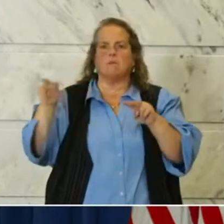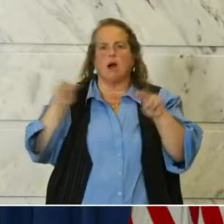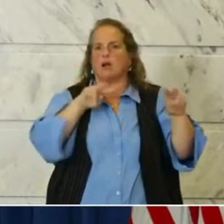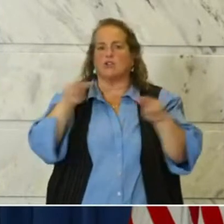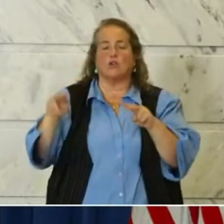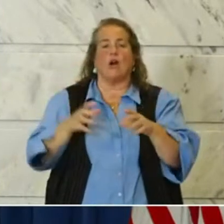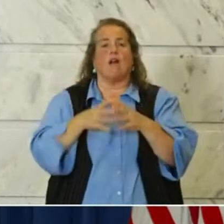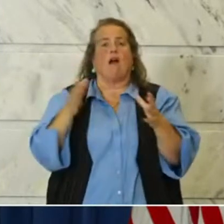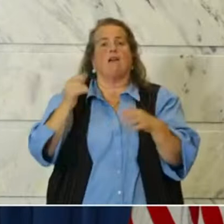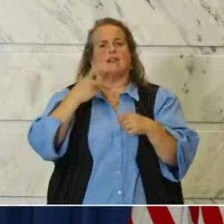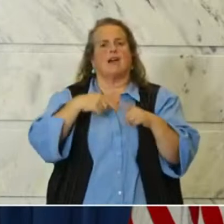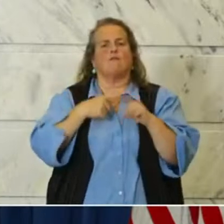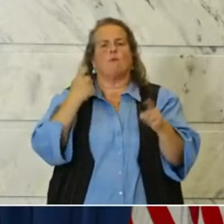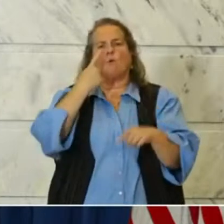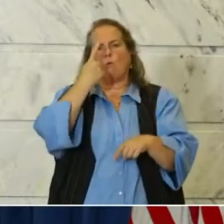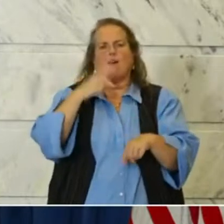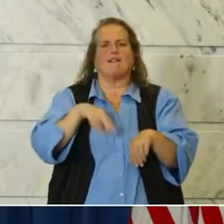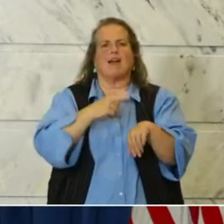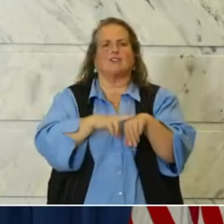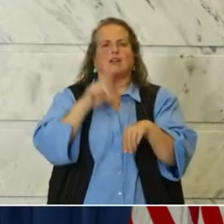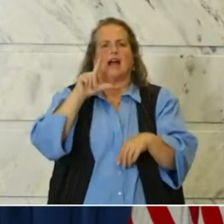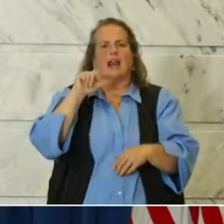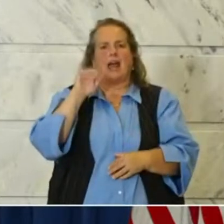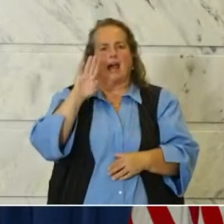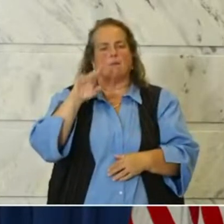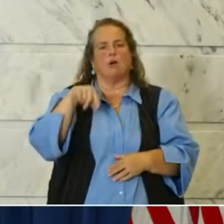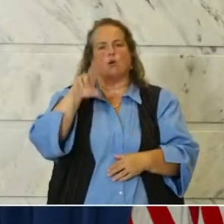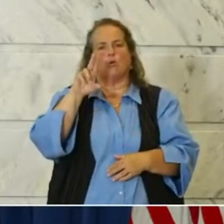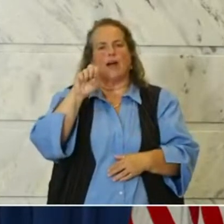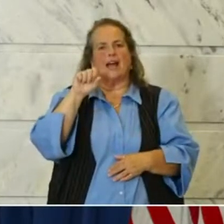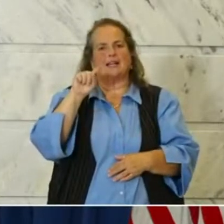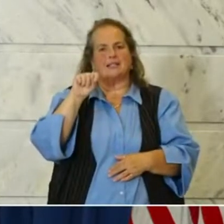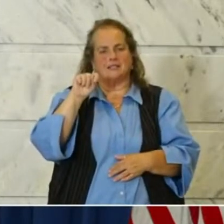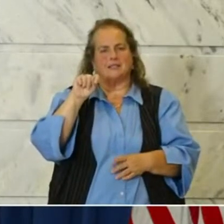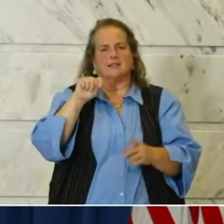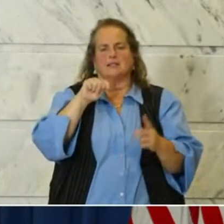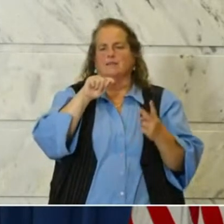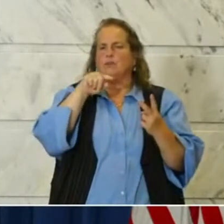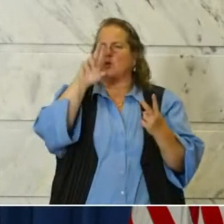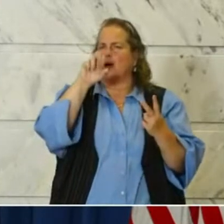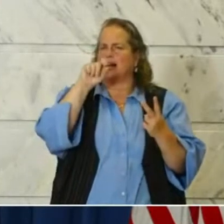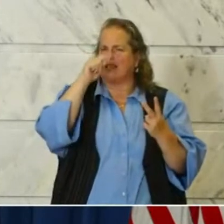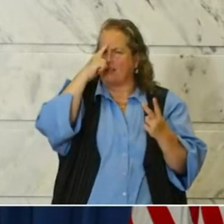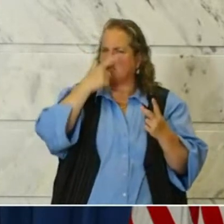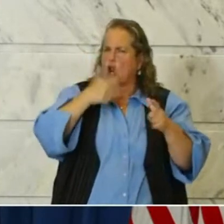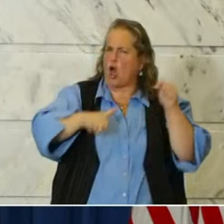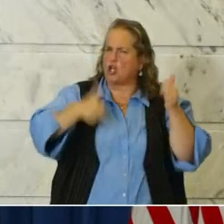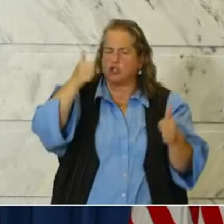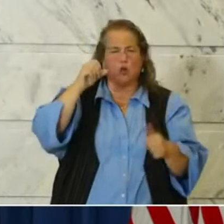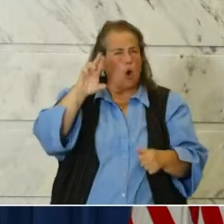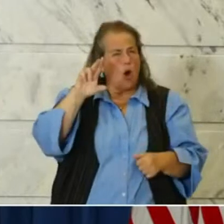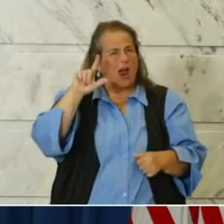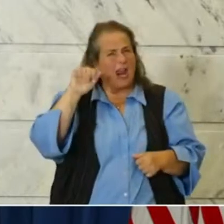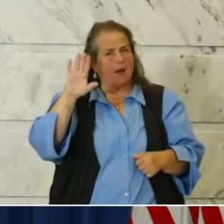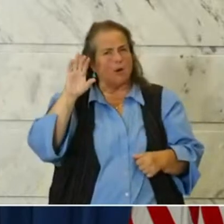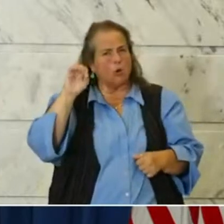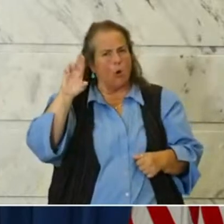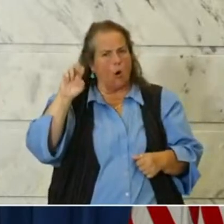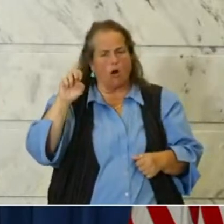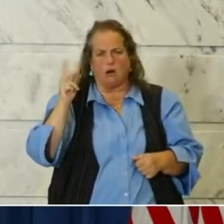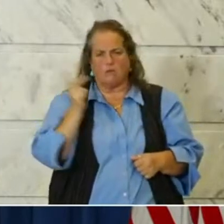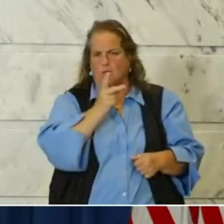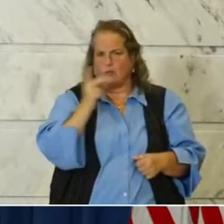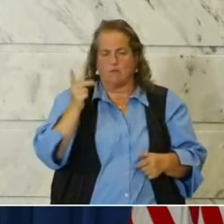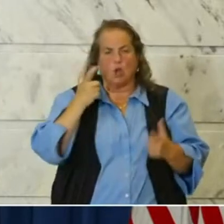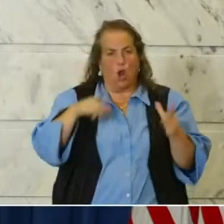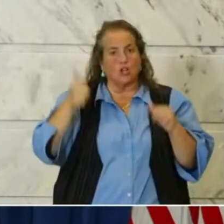Quest, which I believe is the largest. It or LabCorp is the largest, that right now has a significant and I